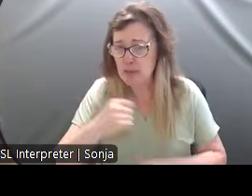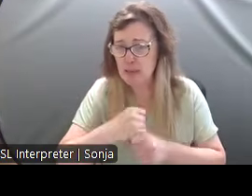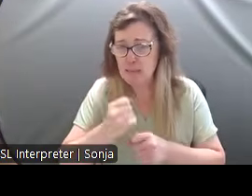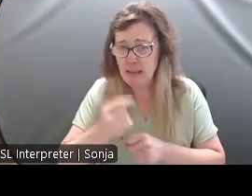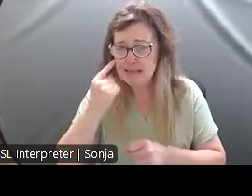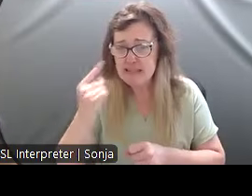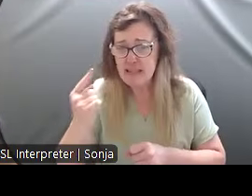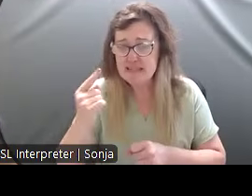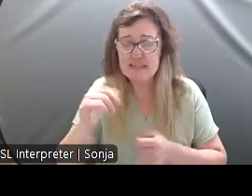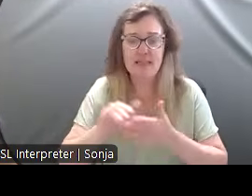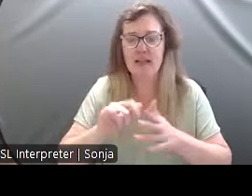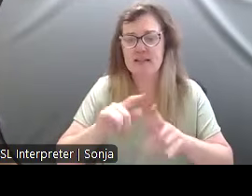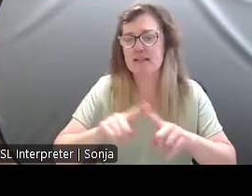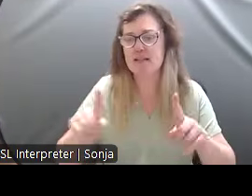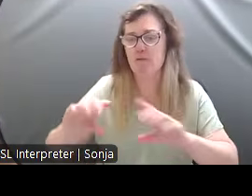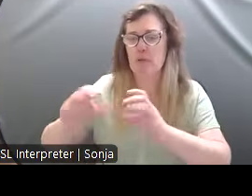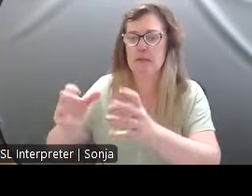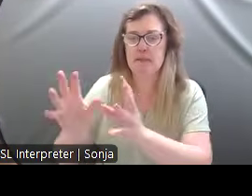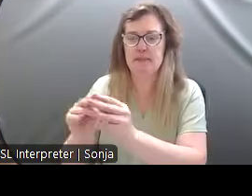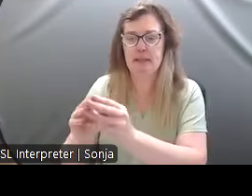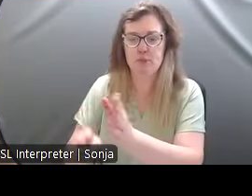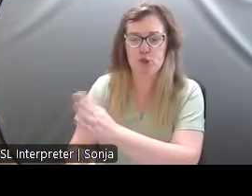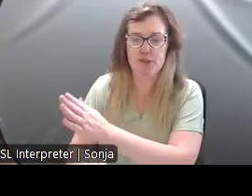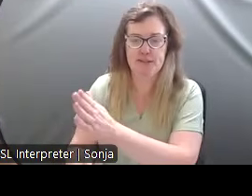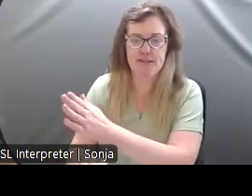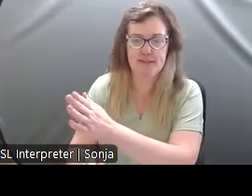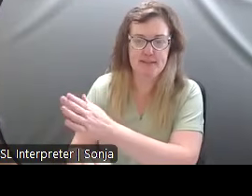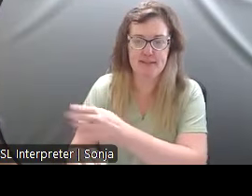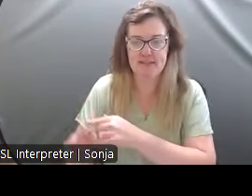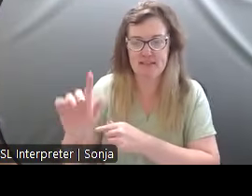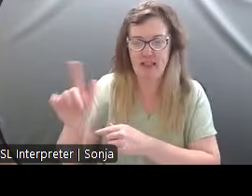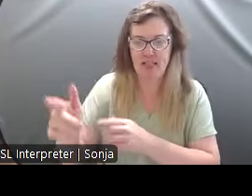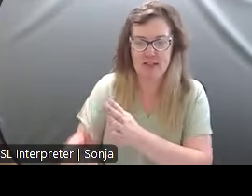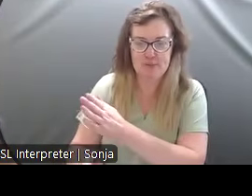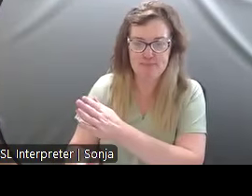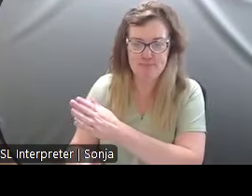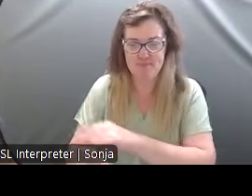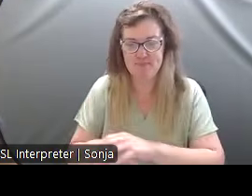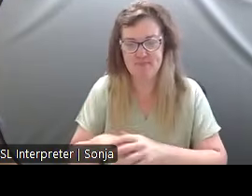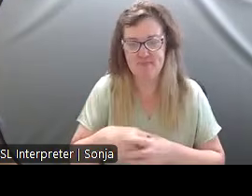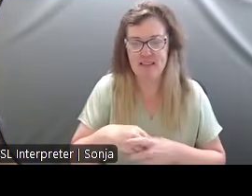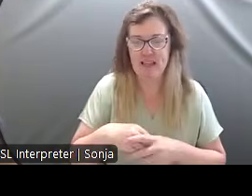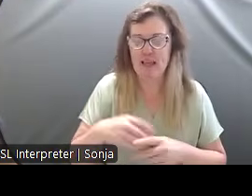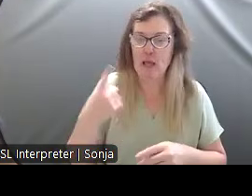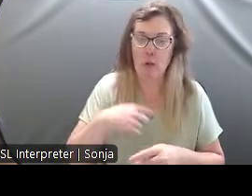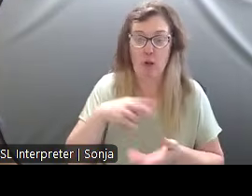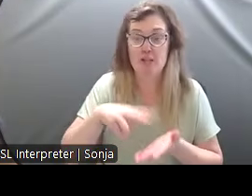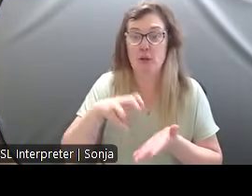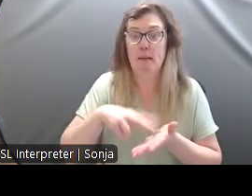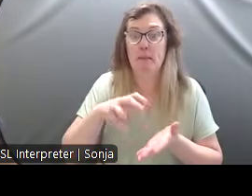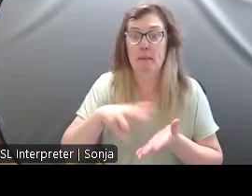on that. We're not doing that Yes, today. that's Um, a separate webinar. that's a So, whole separate webinar. And you'll see us jumping up and down about that